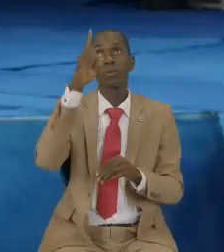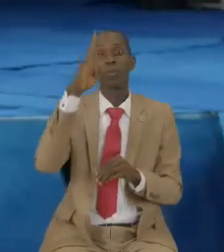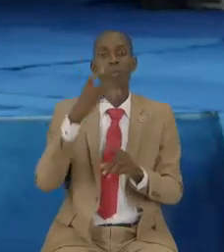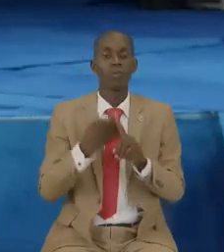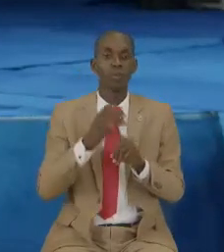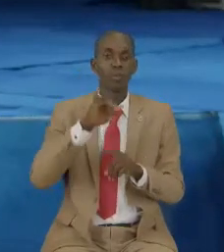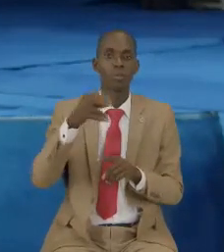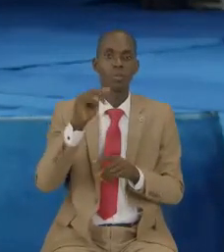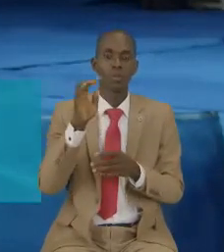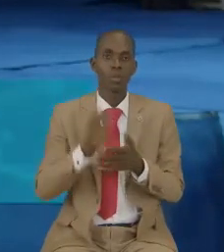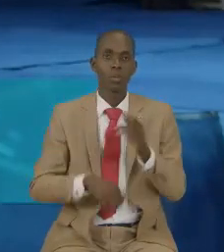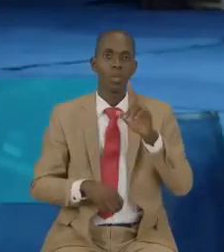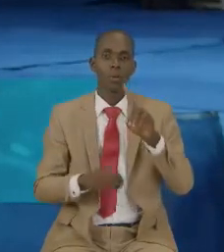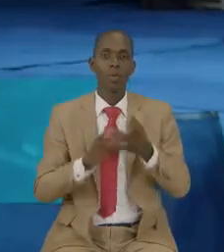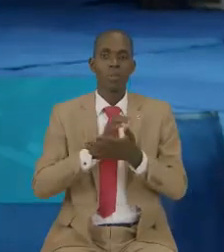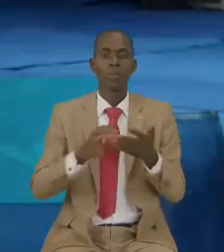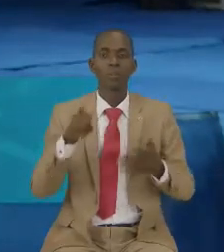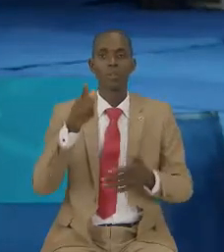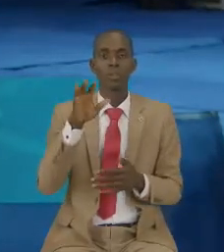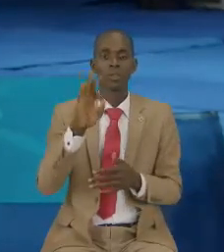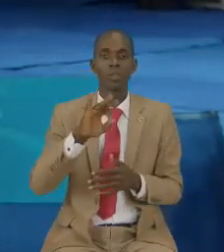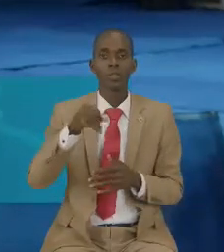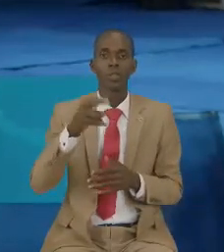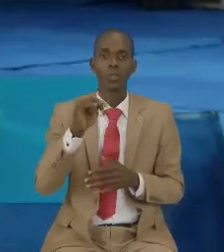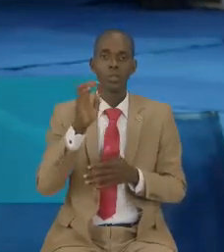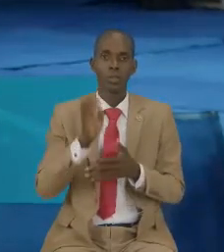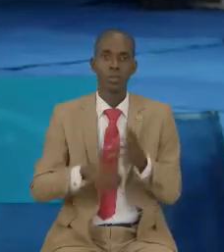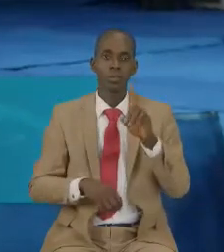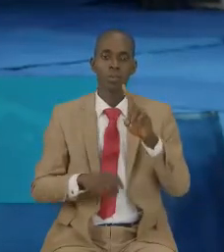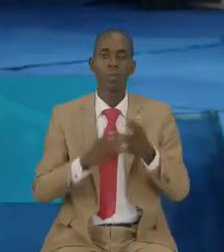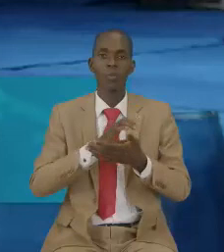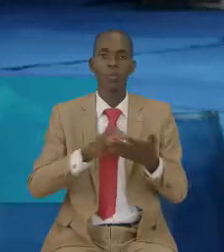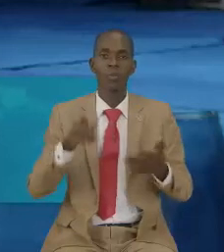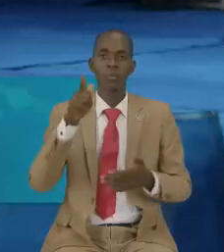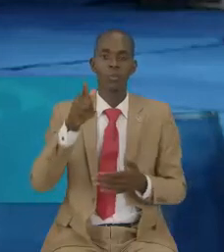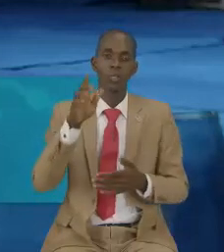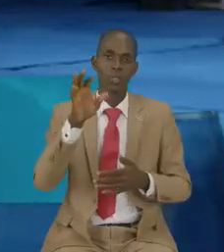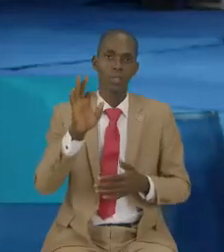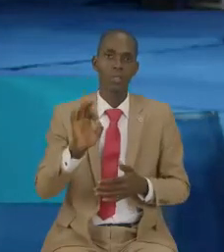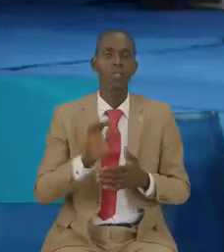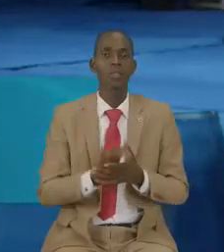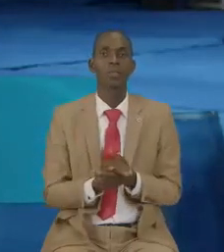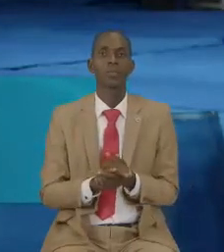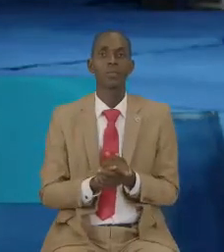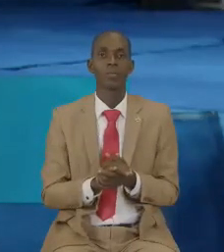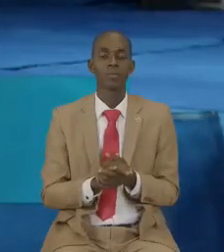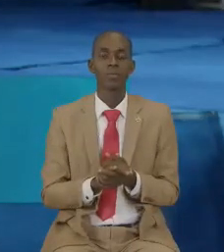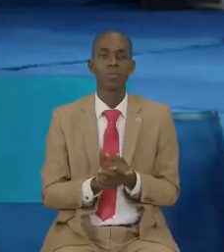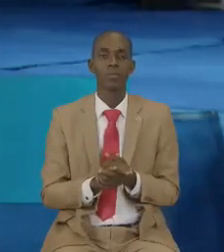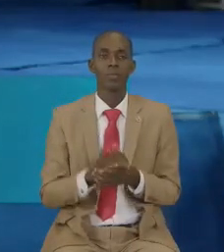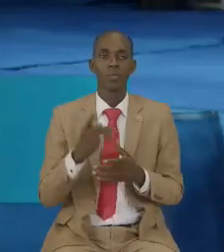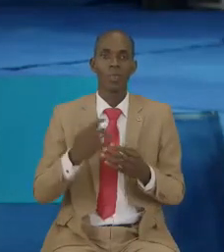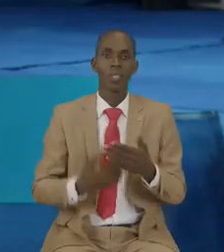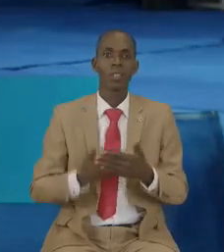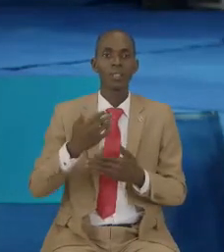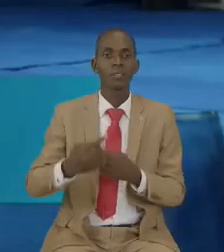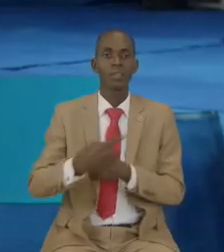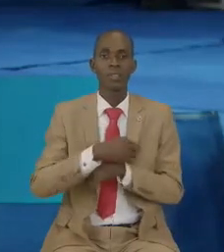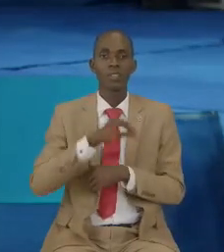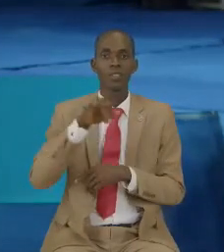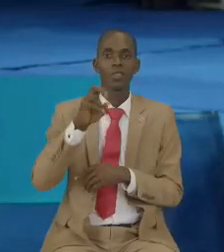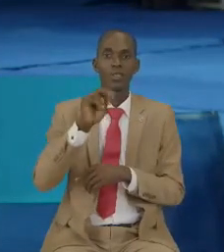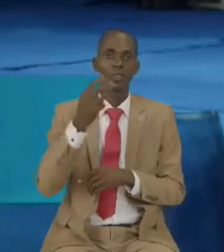verse 29. John chapter 1, reading from verse 29. The next day John